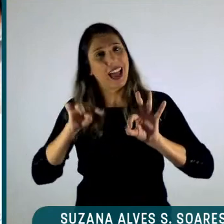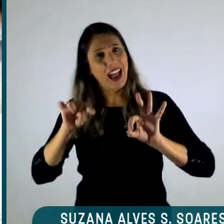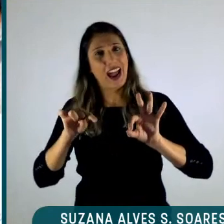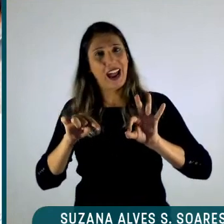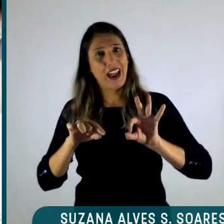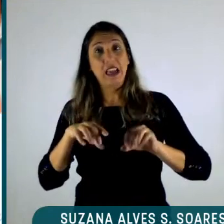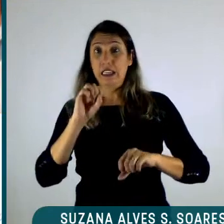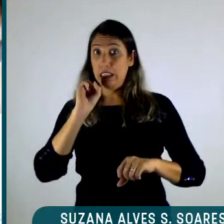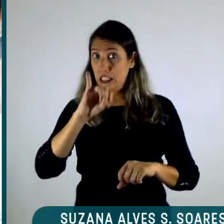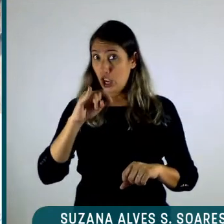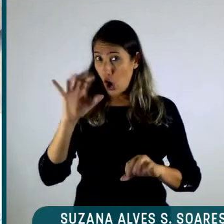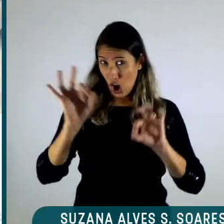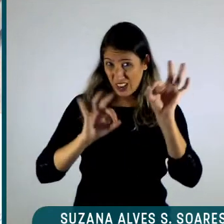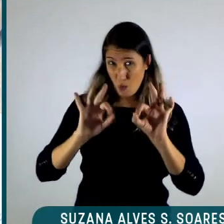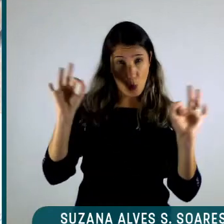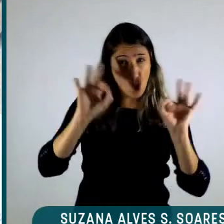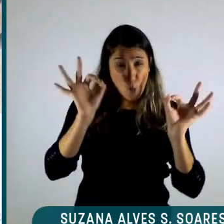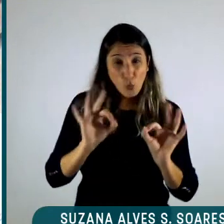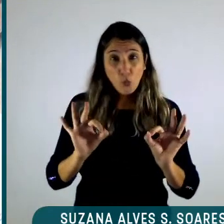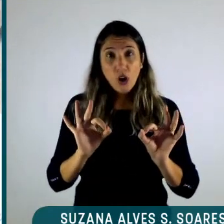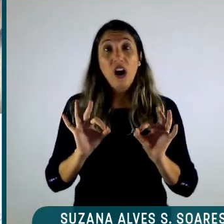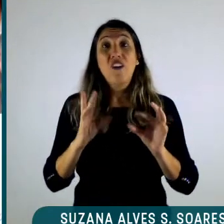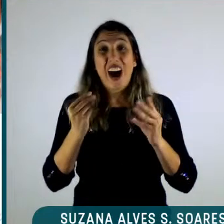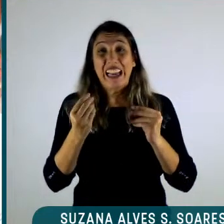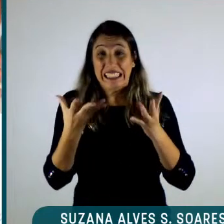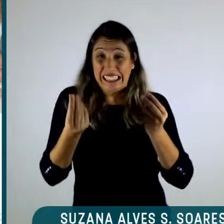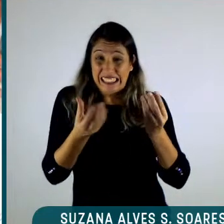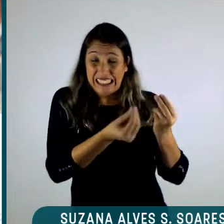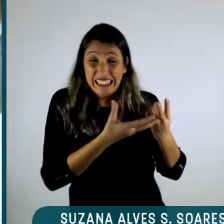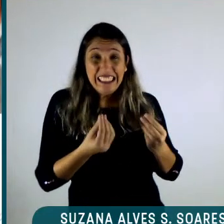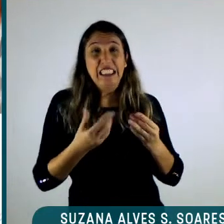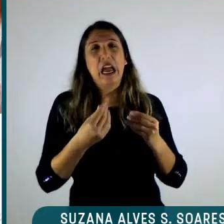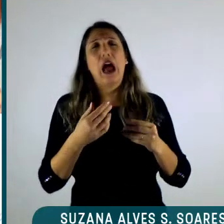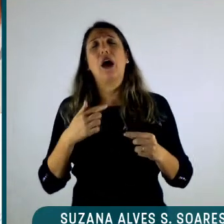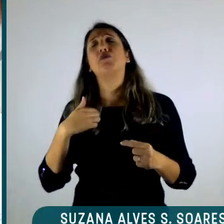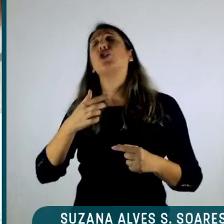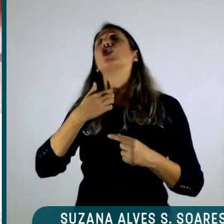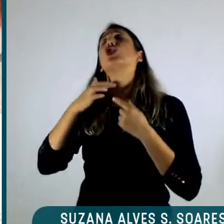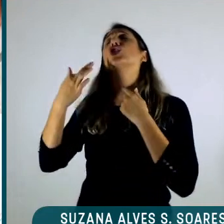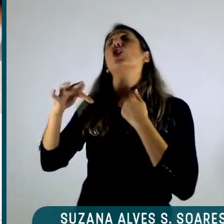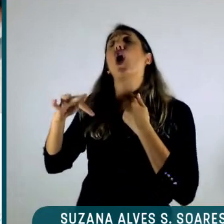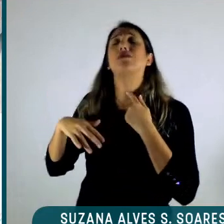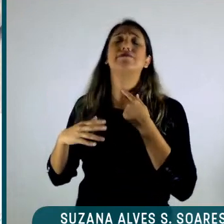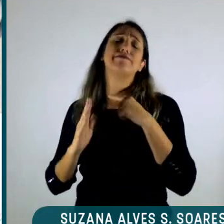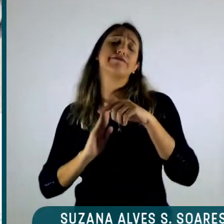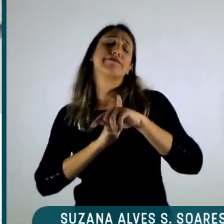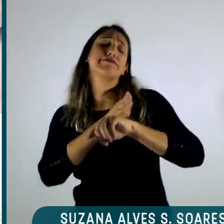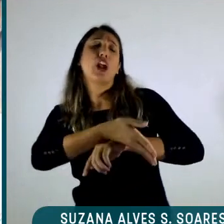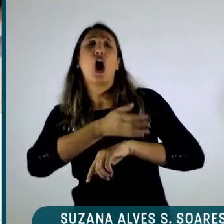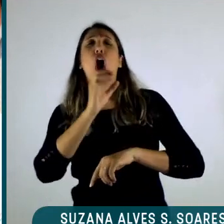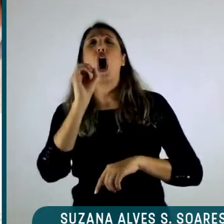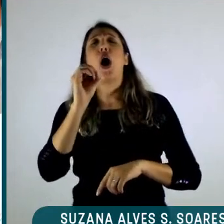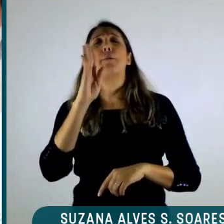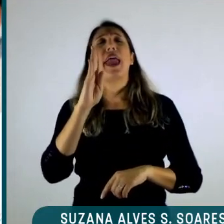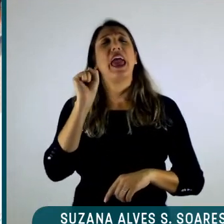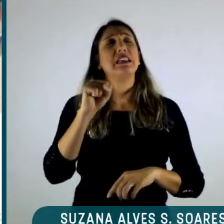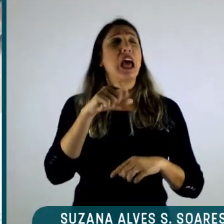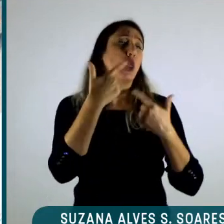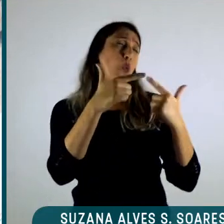of overcrowding. If you, because if you don't have the proper management, the